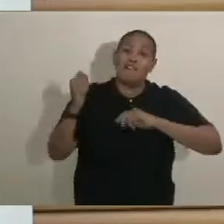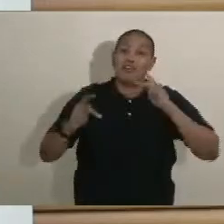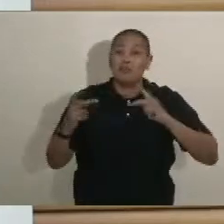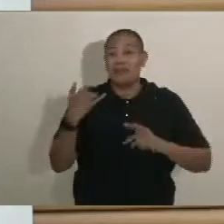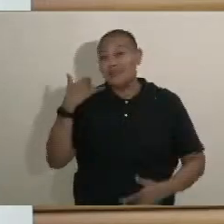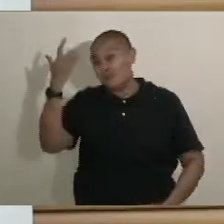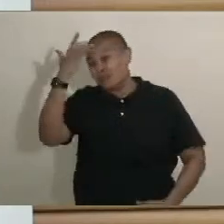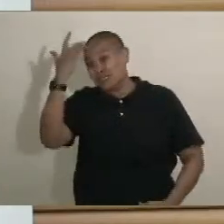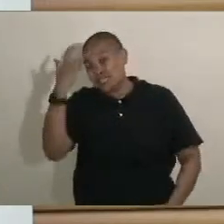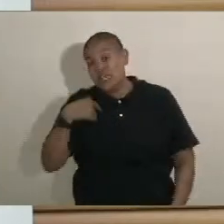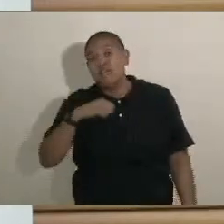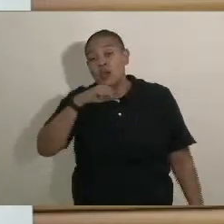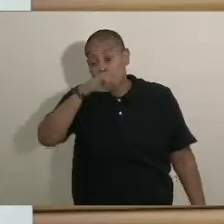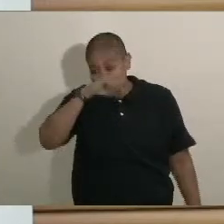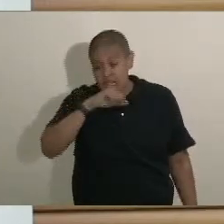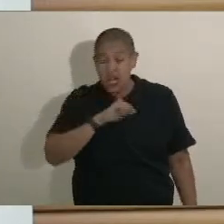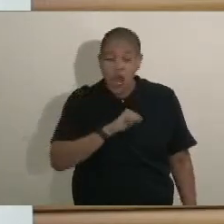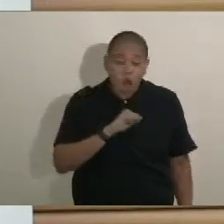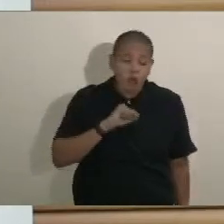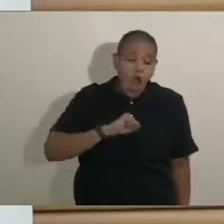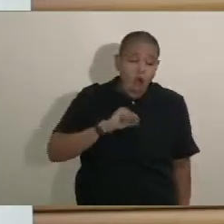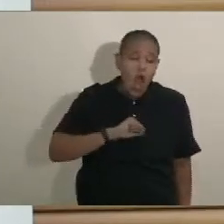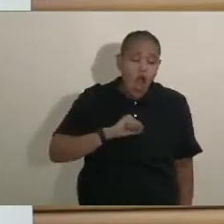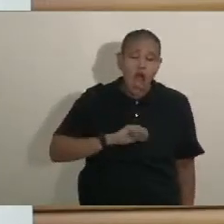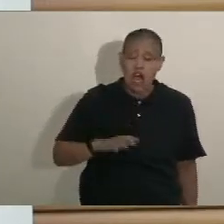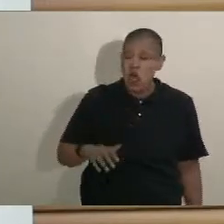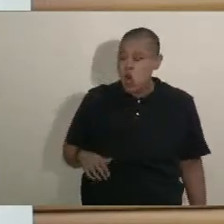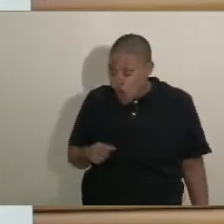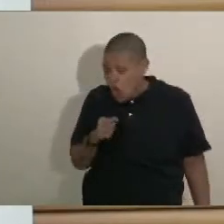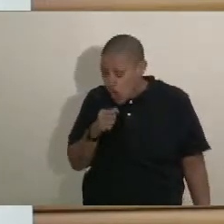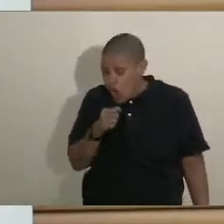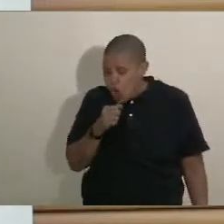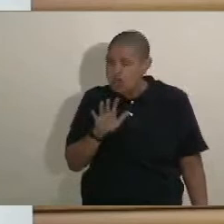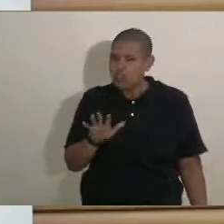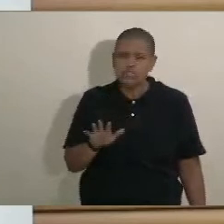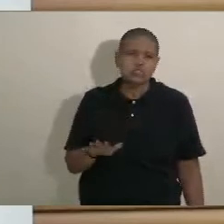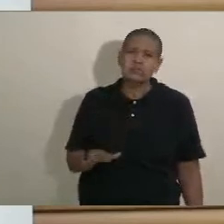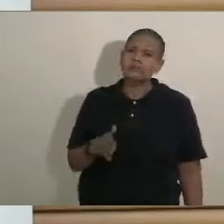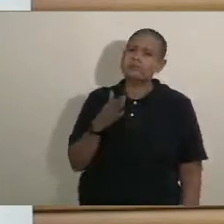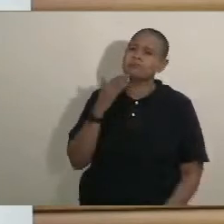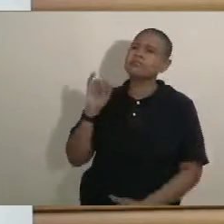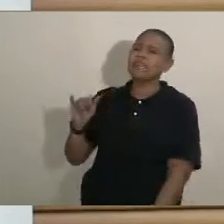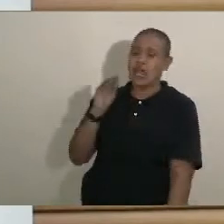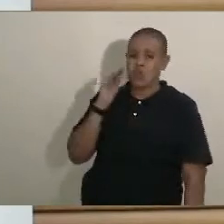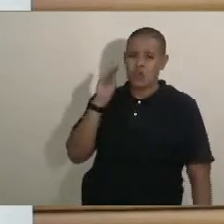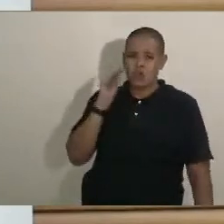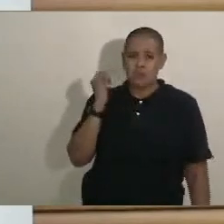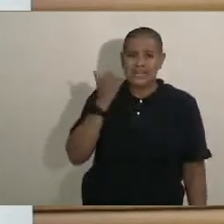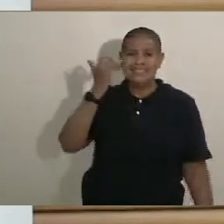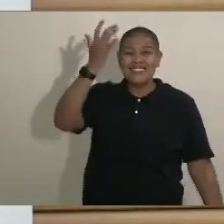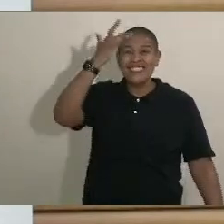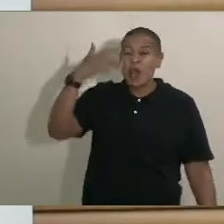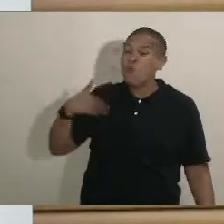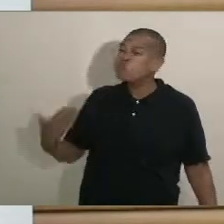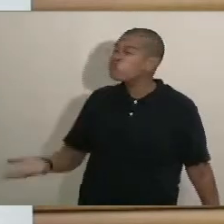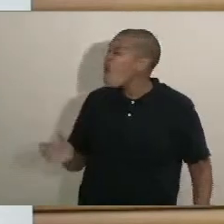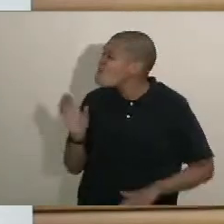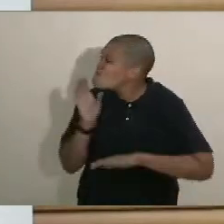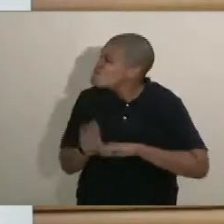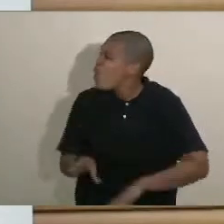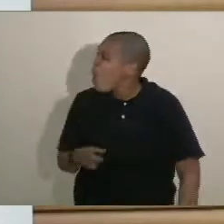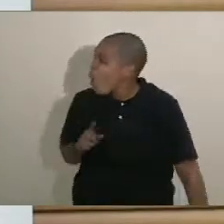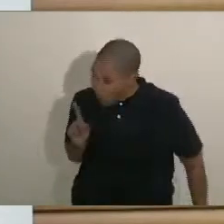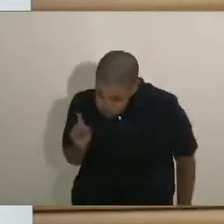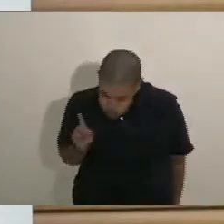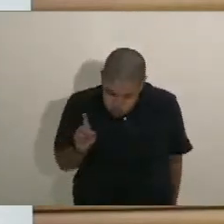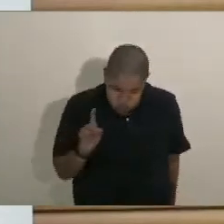if we're sneezing and coughing. And, where we need to stay at home, if we're not well, we should, until the doctor says